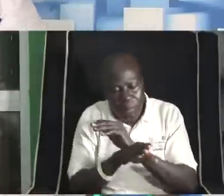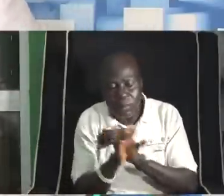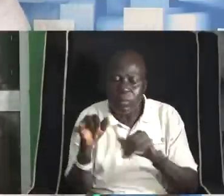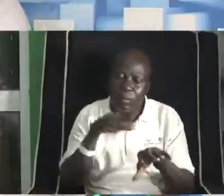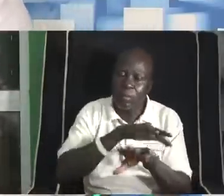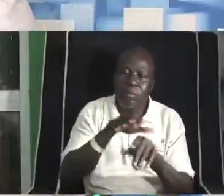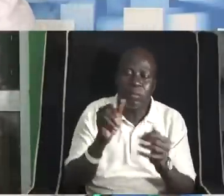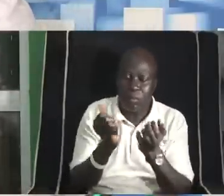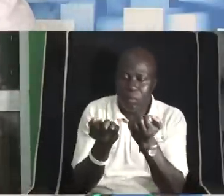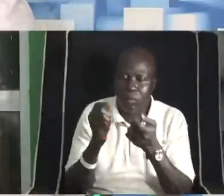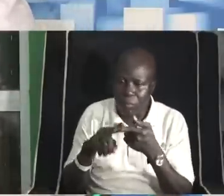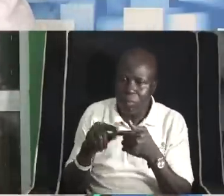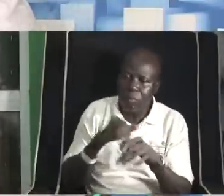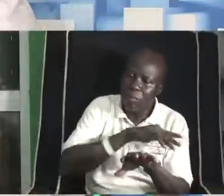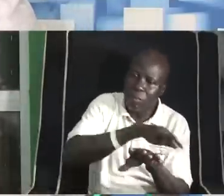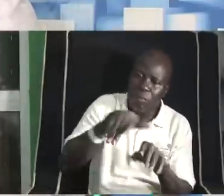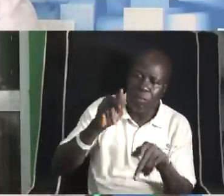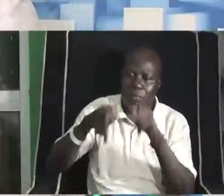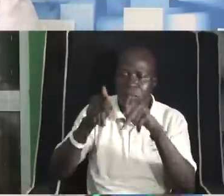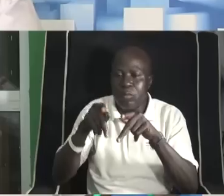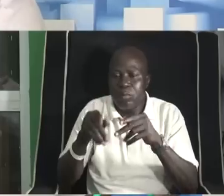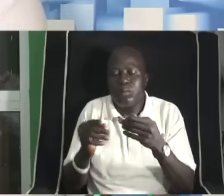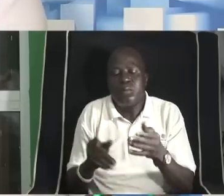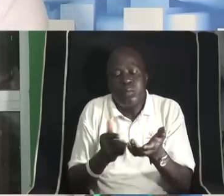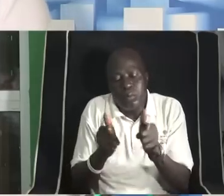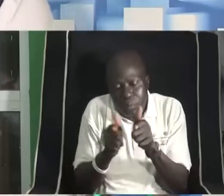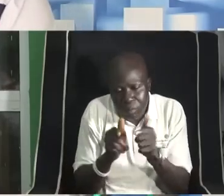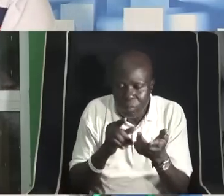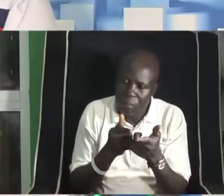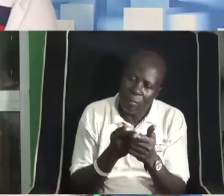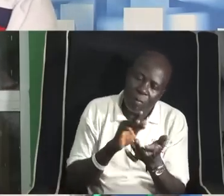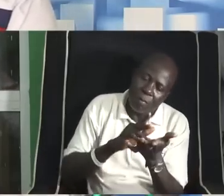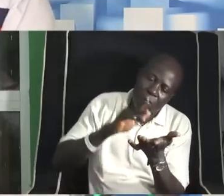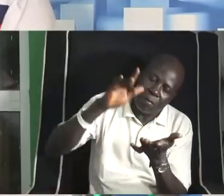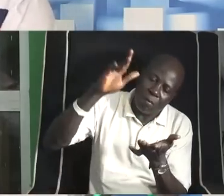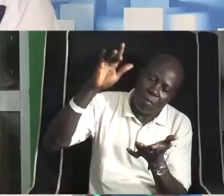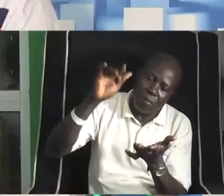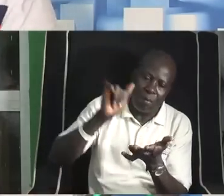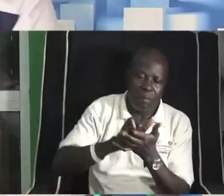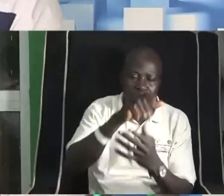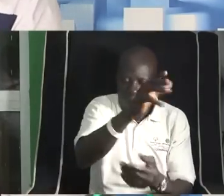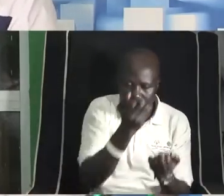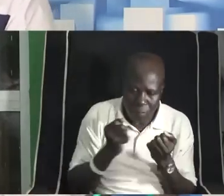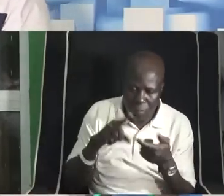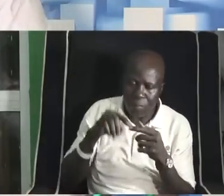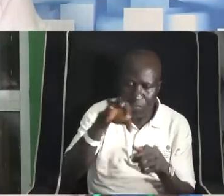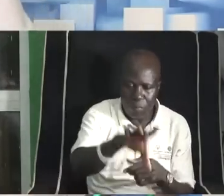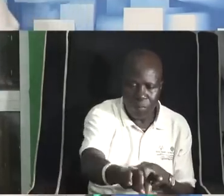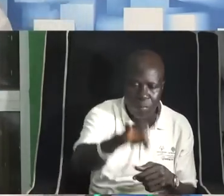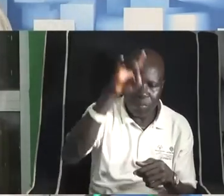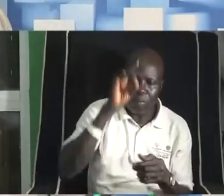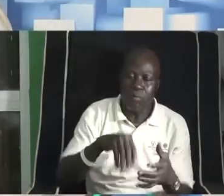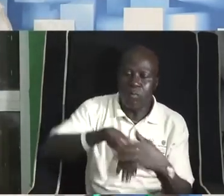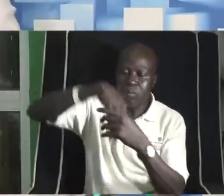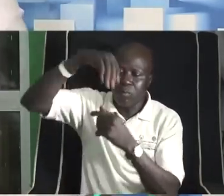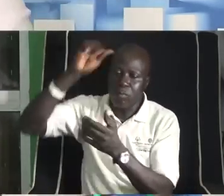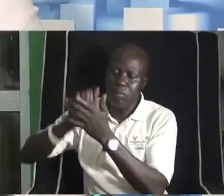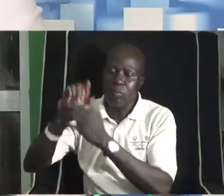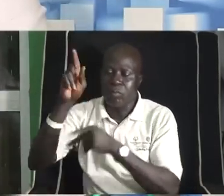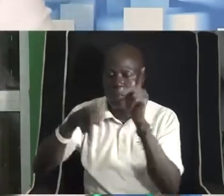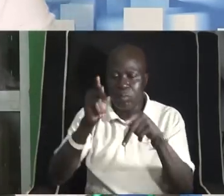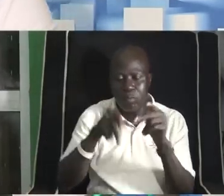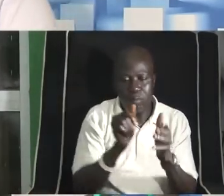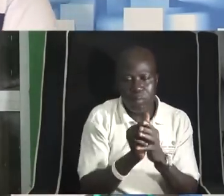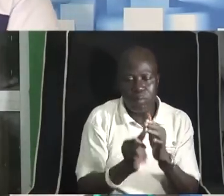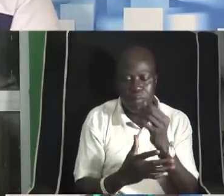lókètì ẹ. God wants to locate you among the midst of the little glory. A fẹ́ fà ọ́ jáde láàrin àwọn tẹ́wà lẹ́bùn kan náà. We want to bring you out from the people